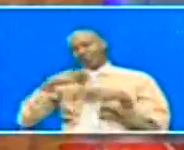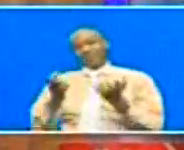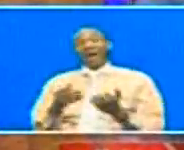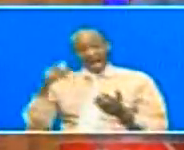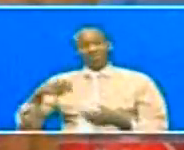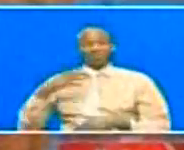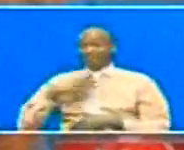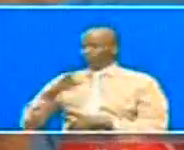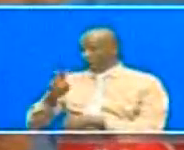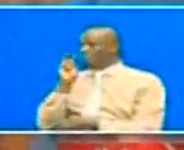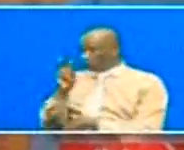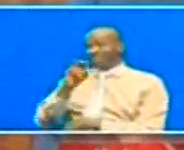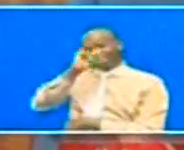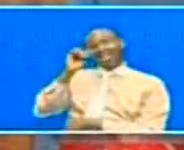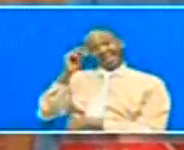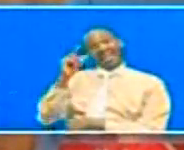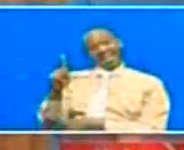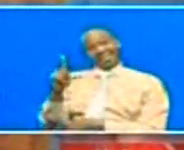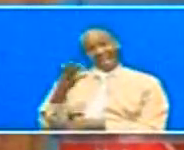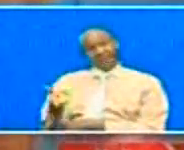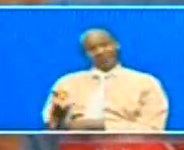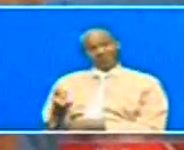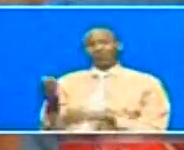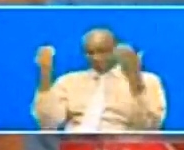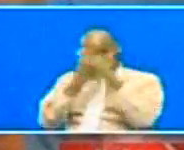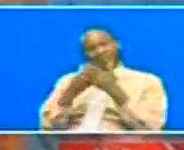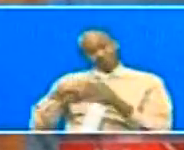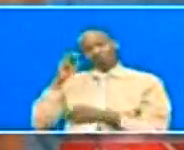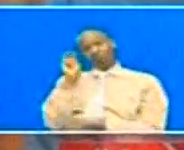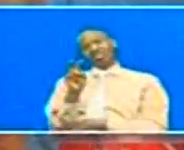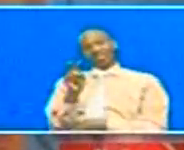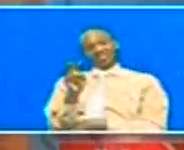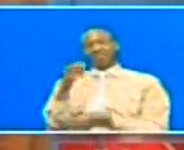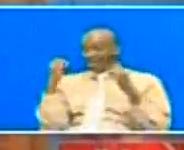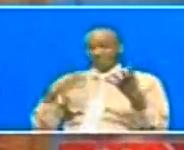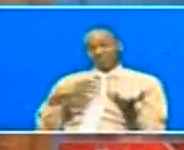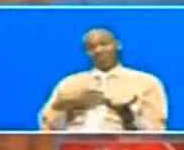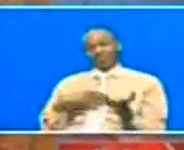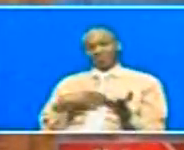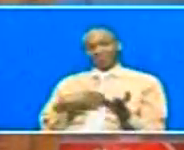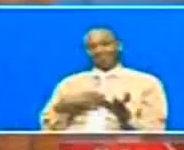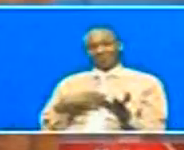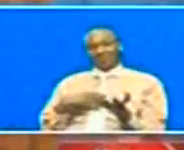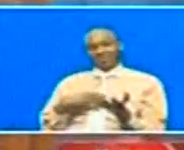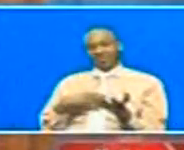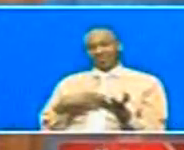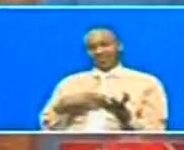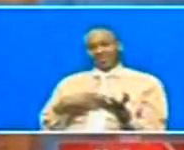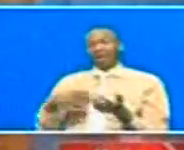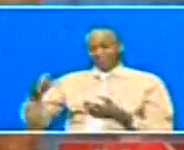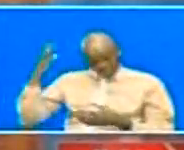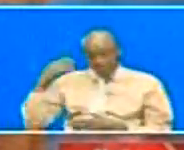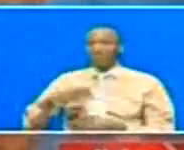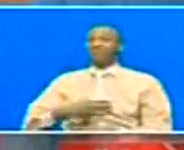watching JKL. Yes. Tonight. Millions. Okay? Millions. Whom I